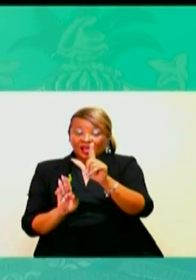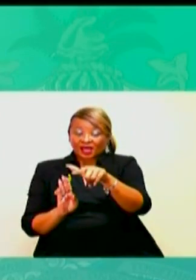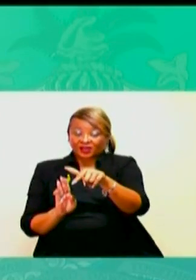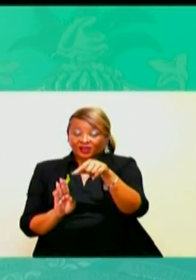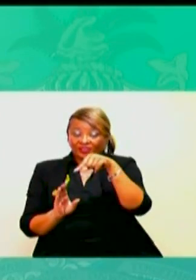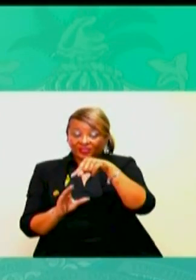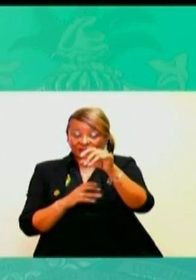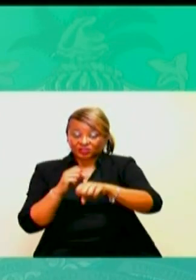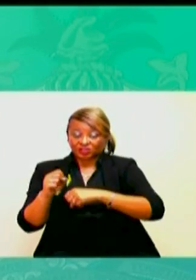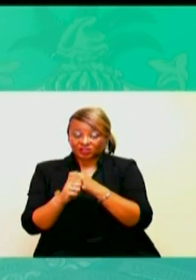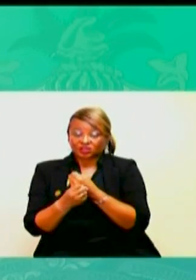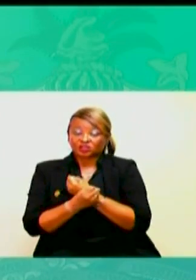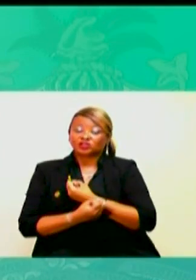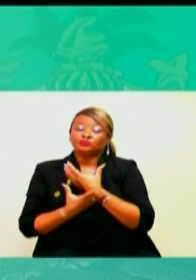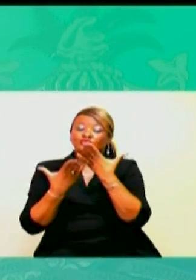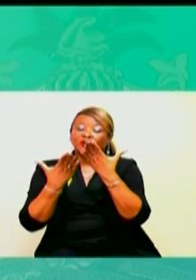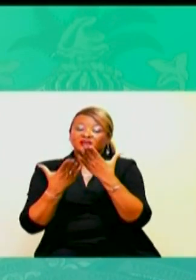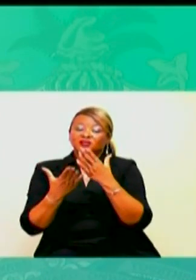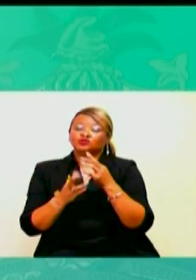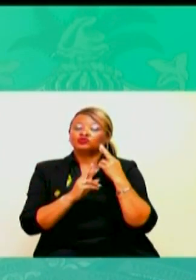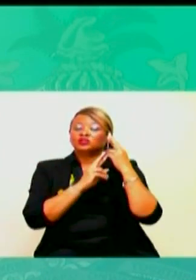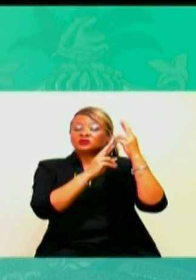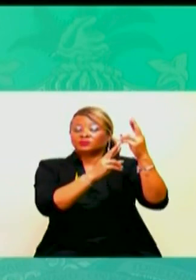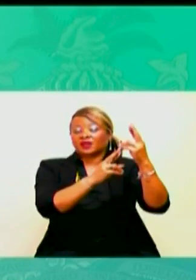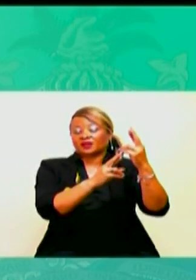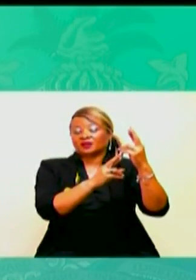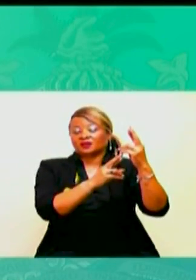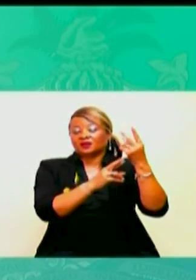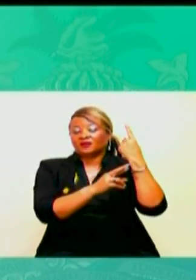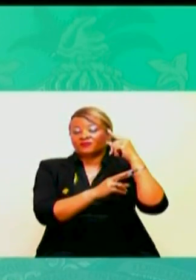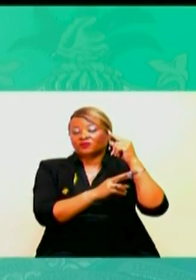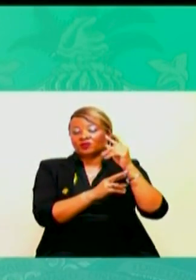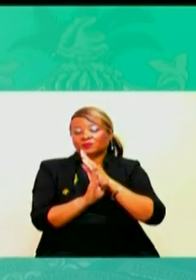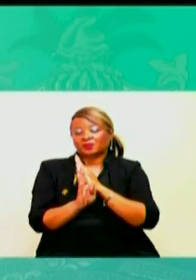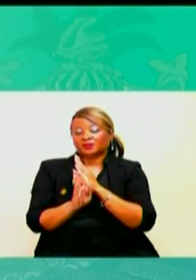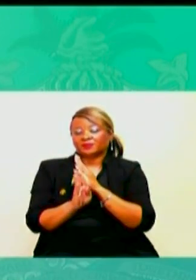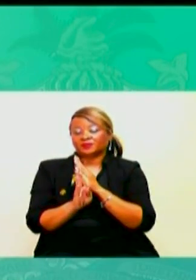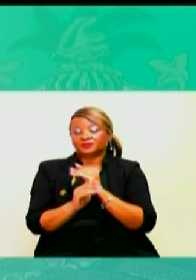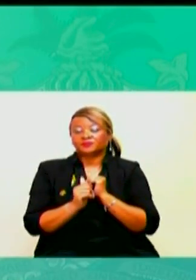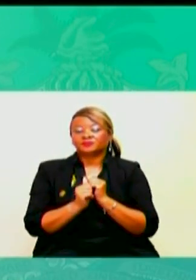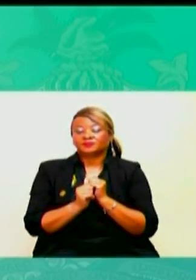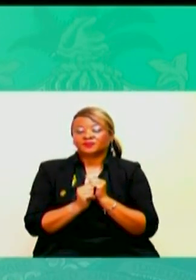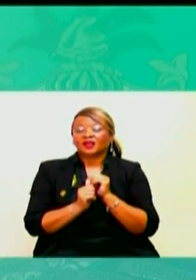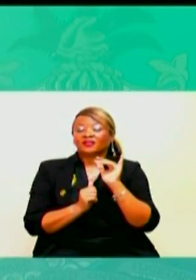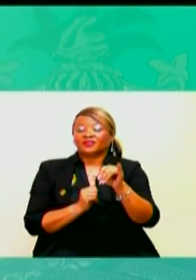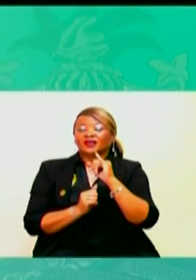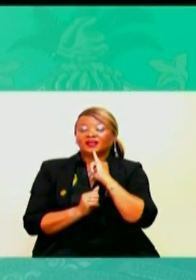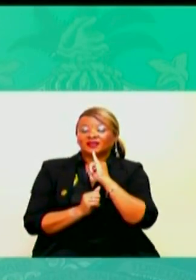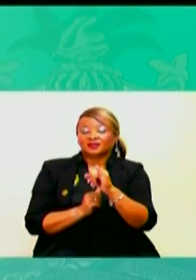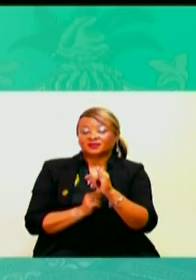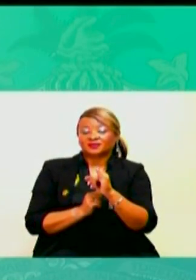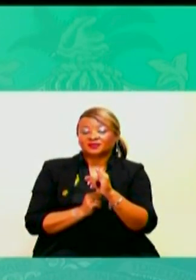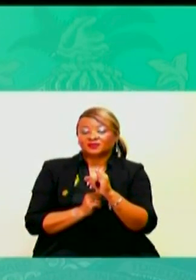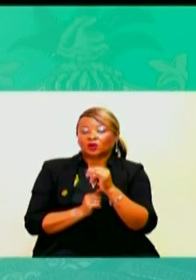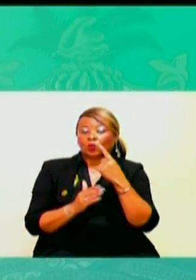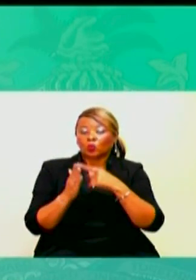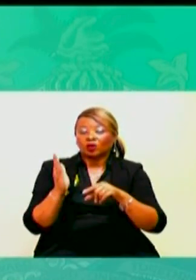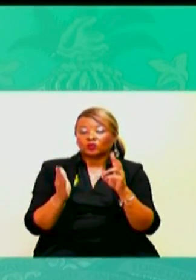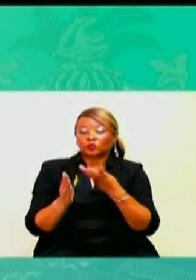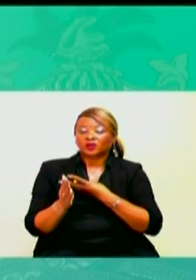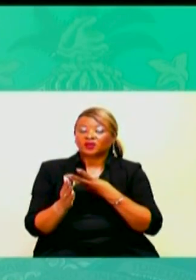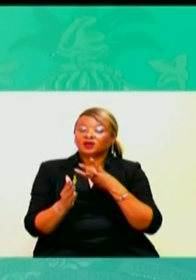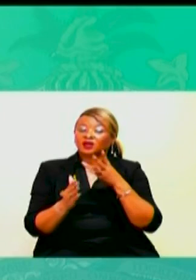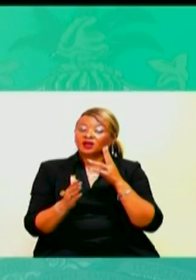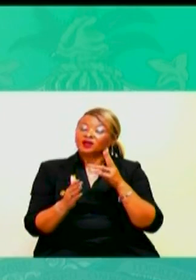year to express his profound respect and admiration. Uh-huh. That is, Madam Speaker, what we are seeking to